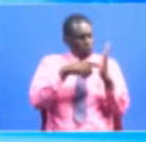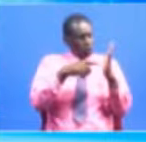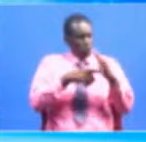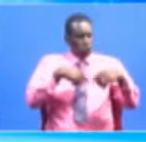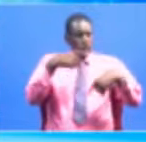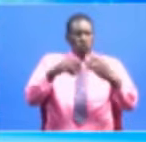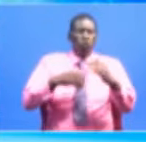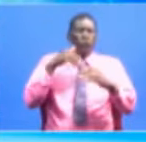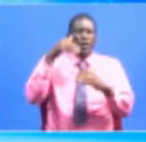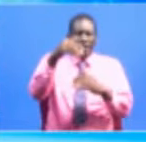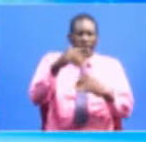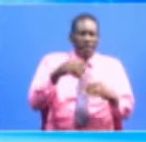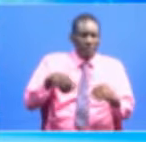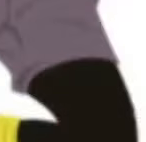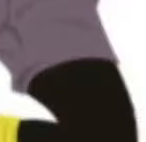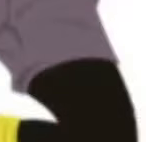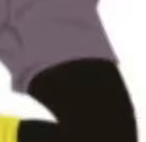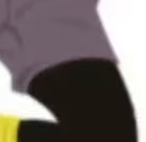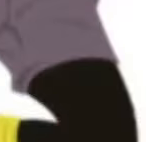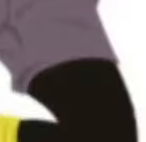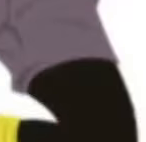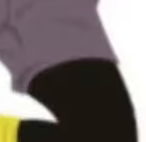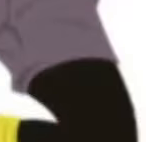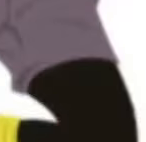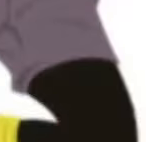the next stage.